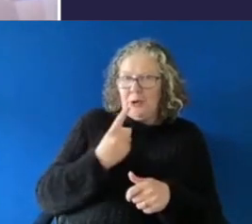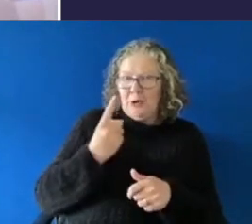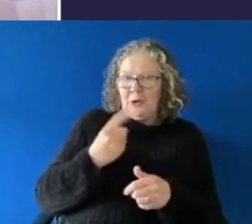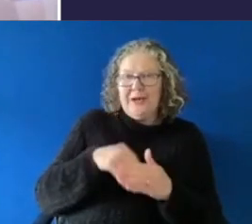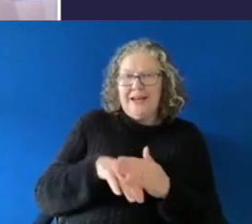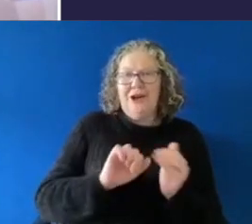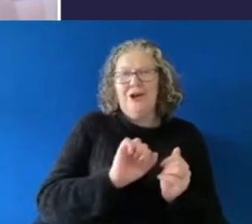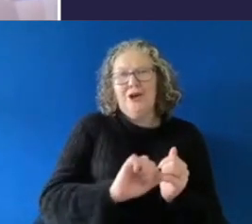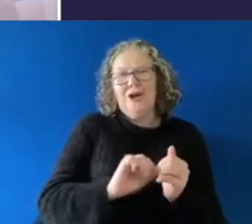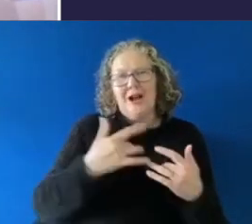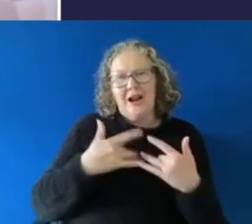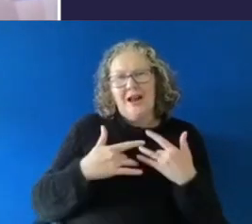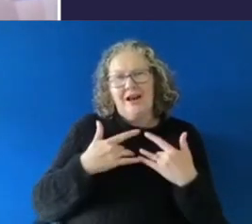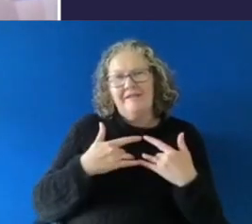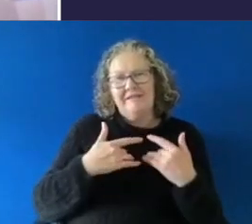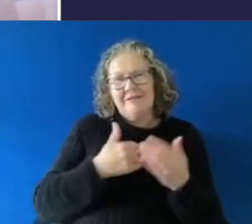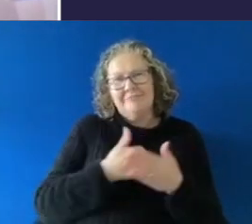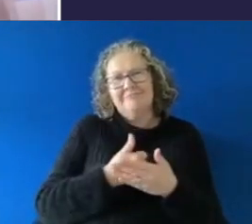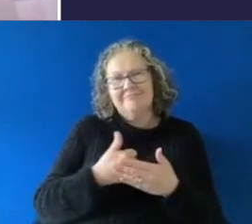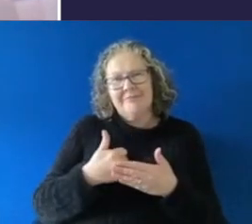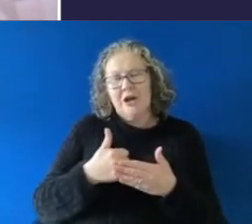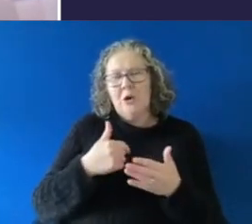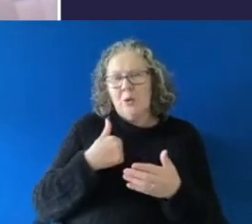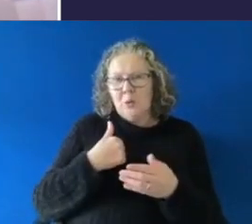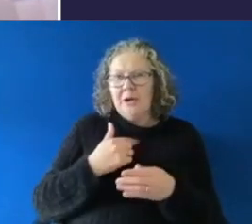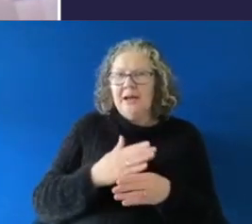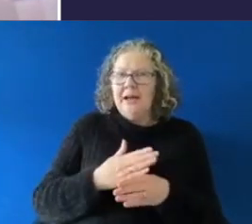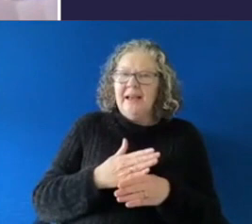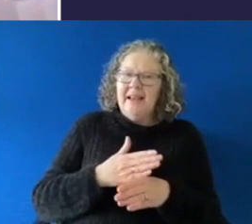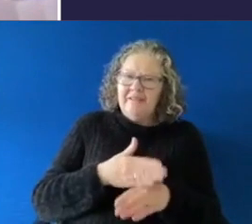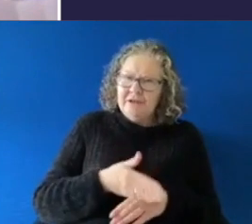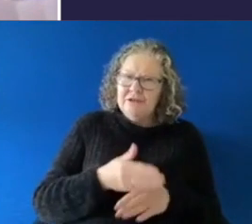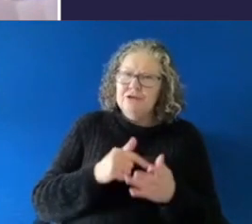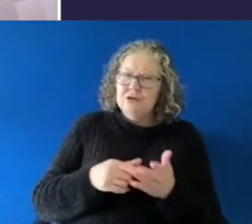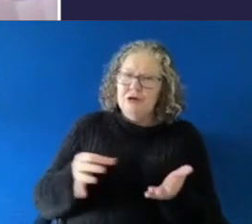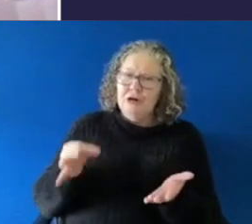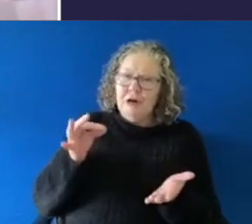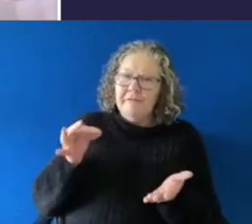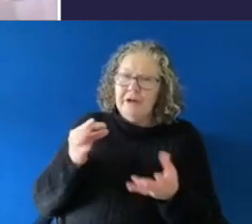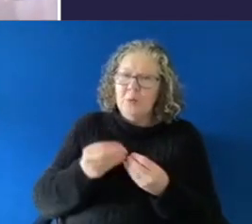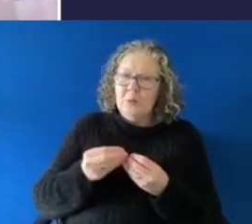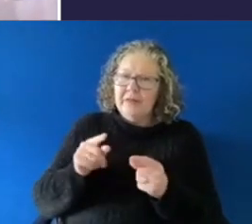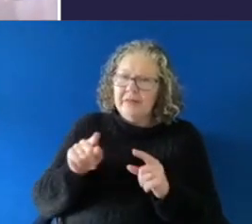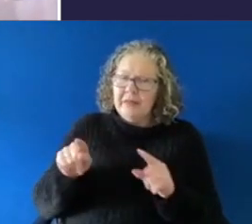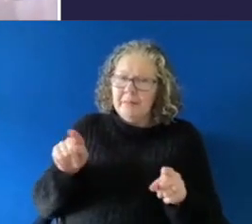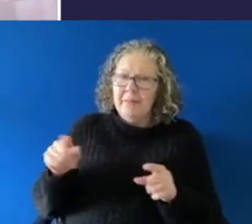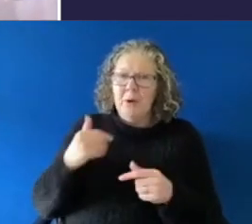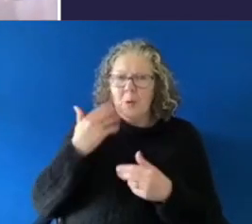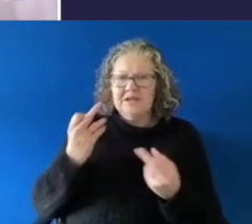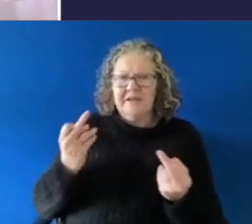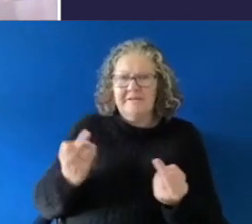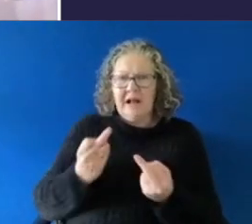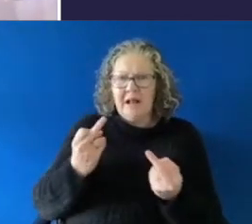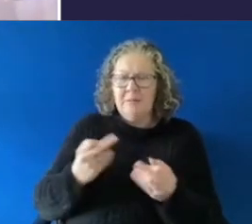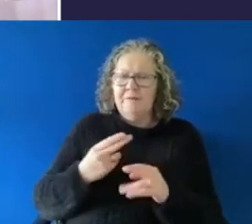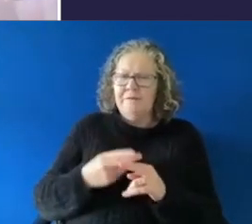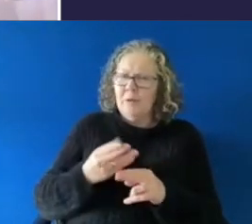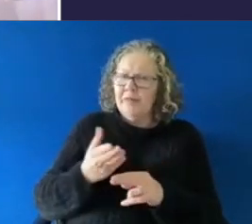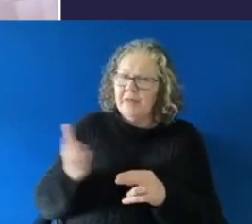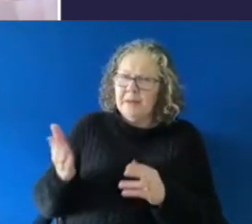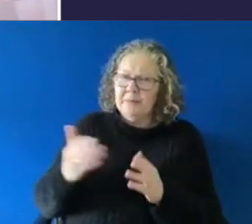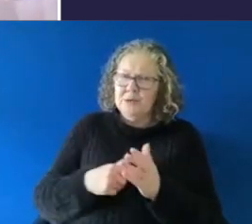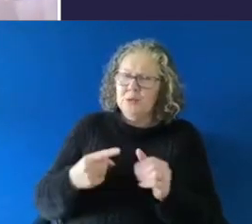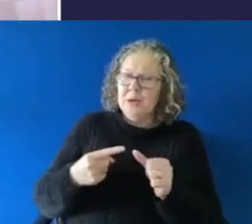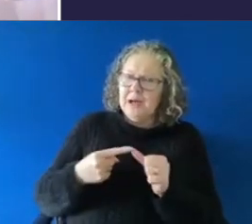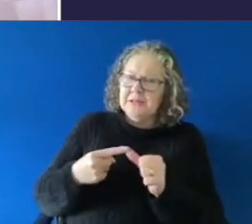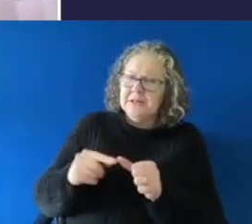time. And we actually make an effort to, have coffees with them regularly, always be available to answer questions or